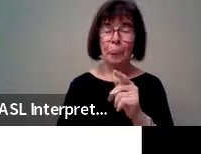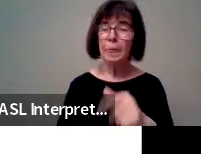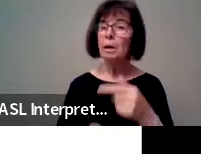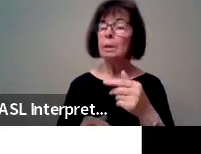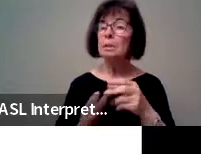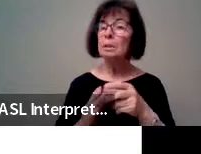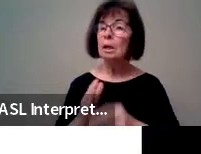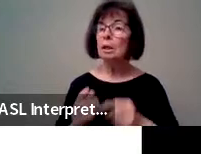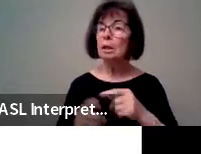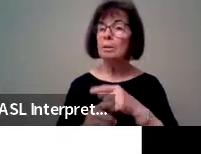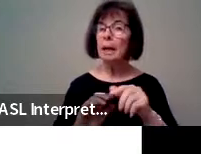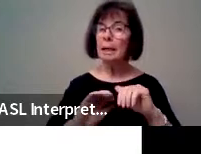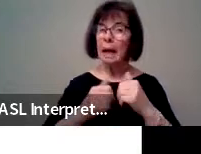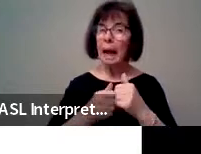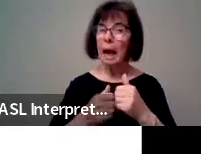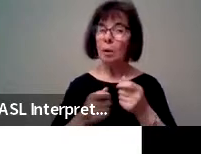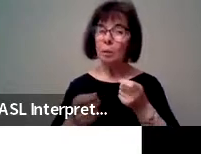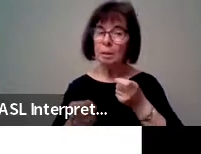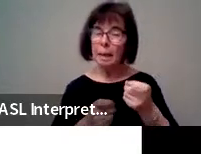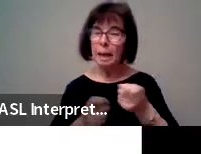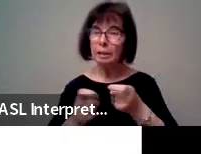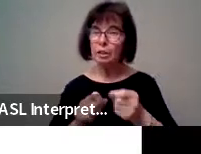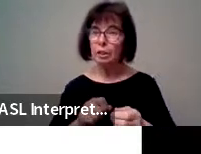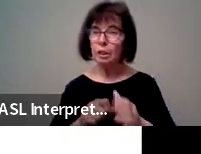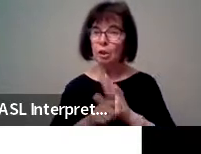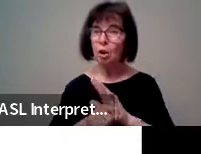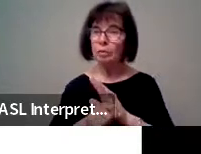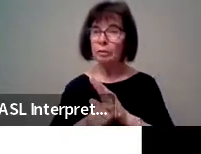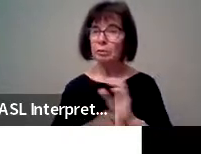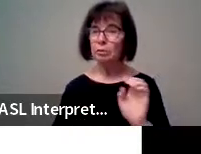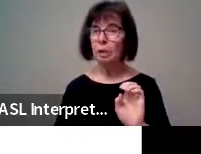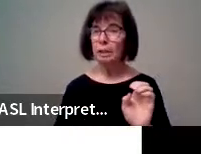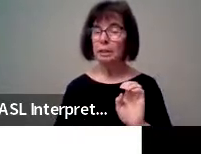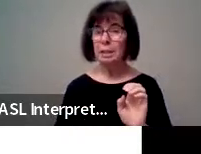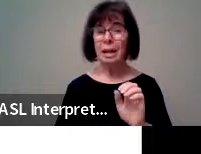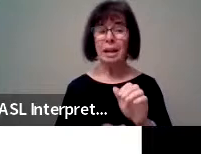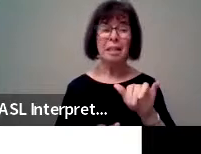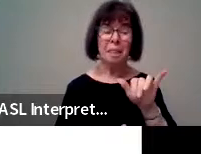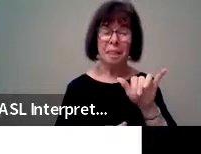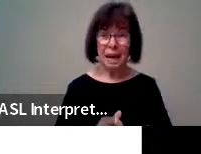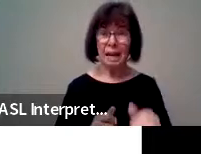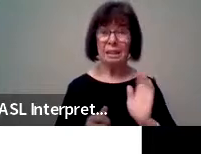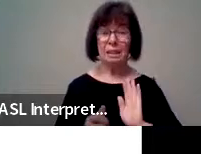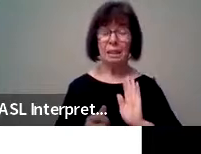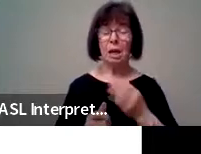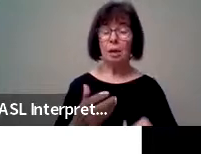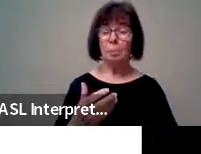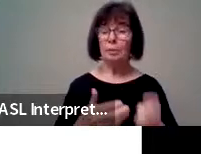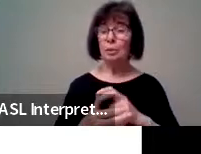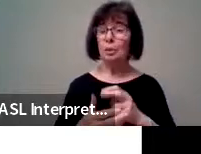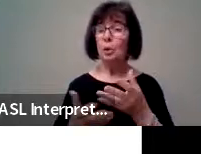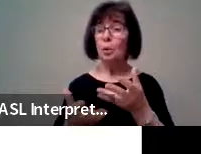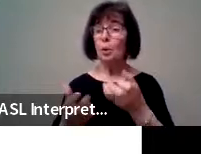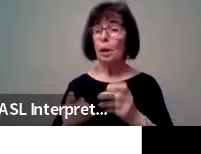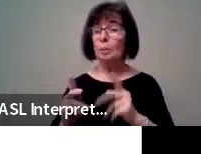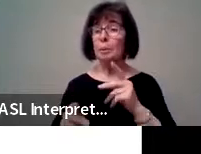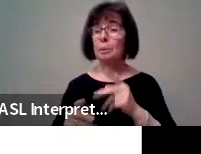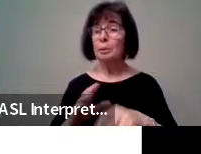we're managing the COVID crisis. And that's really been our priority all along, is to keep people out of hospitals and keep them from dying.